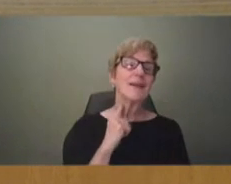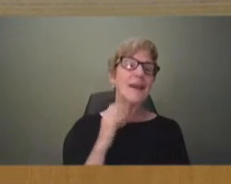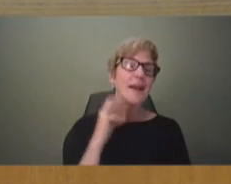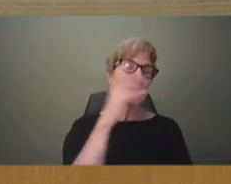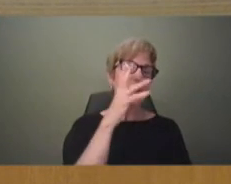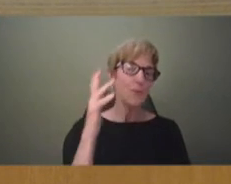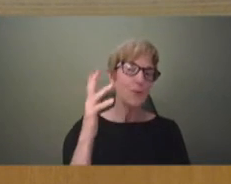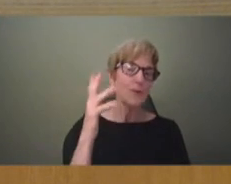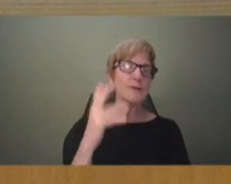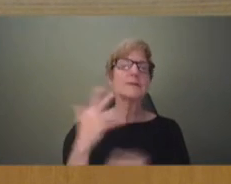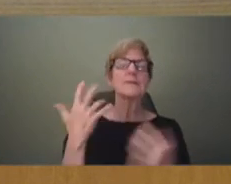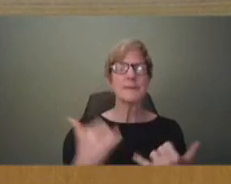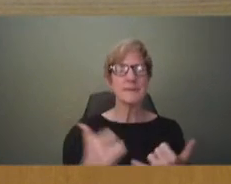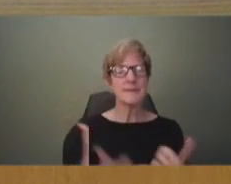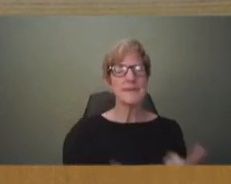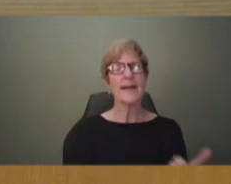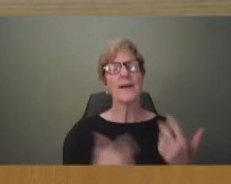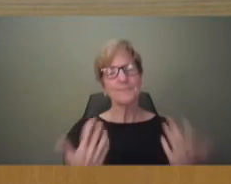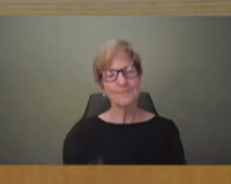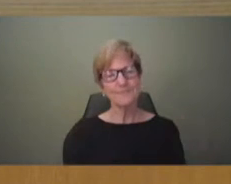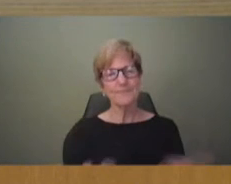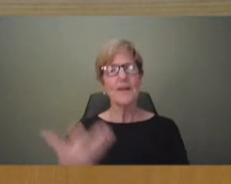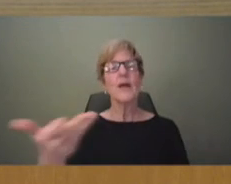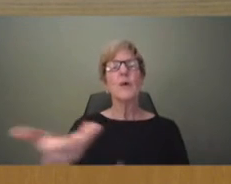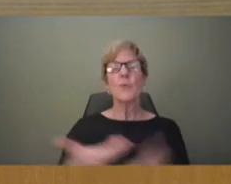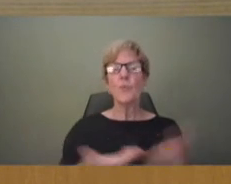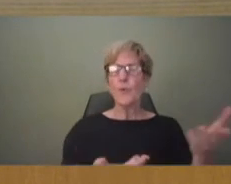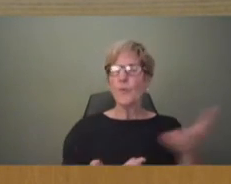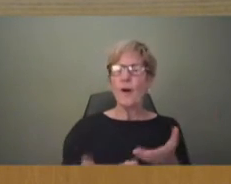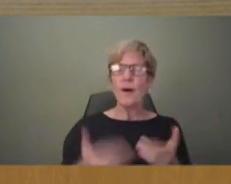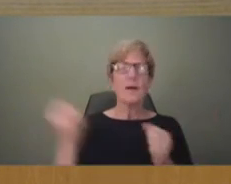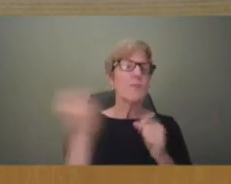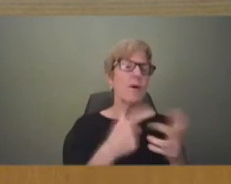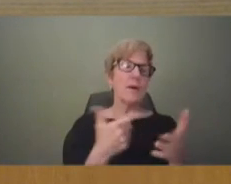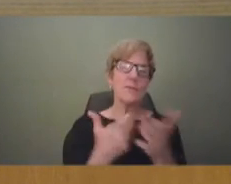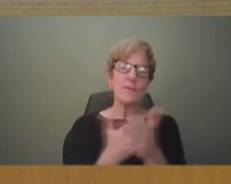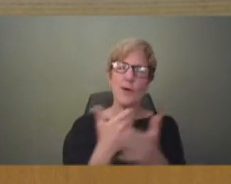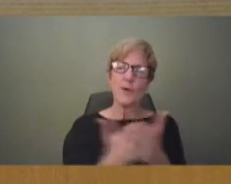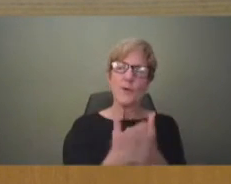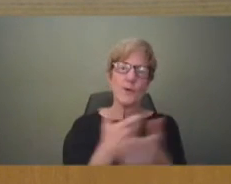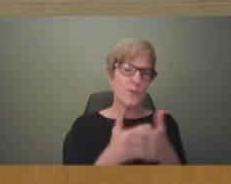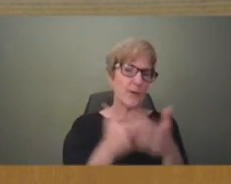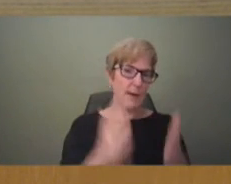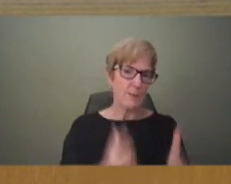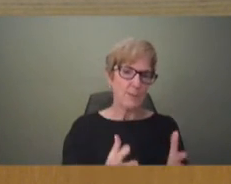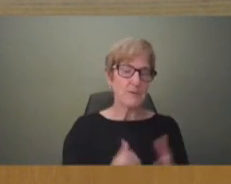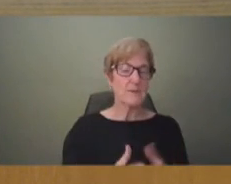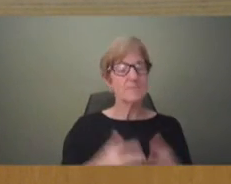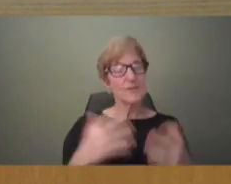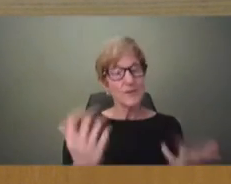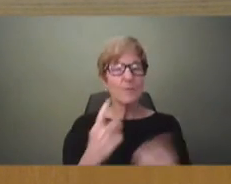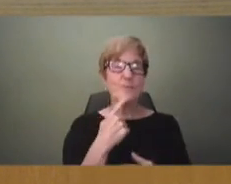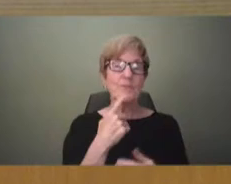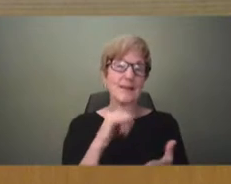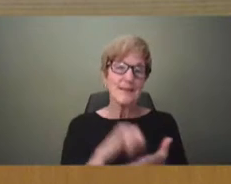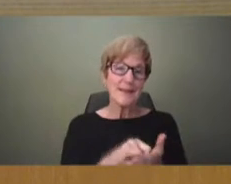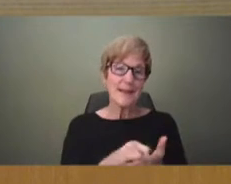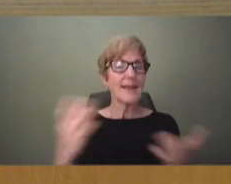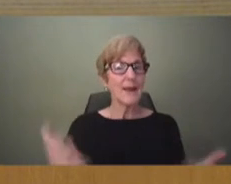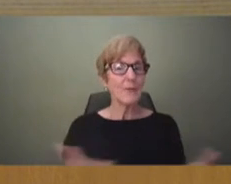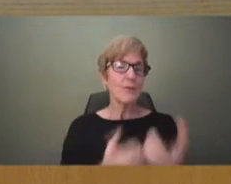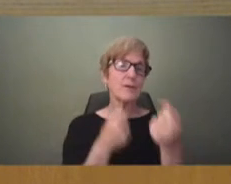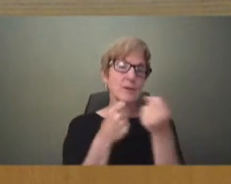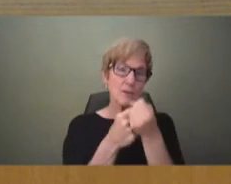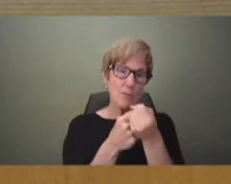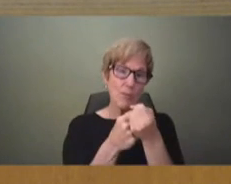now we welcome all of the new neighbors so with that we are here in support